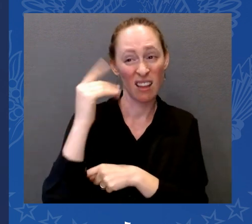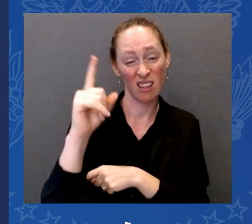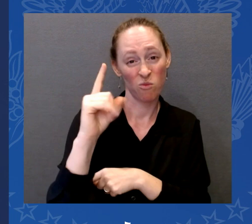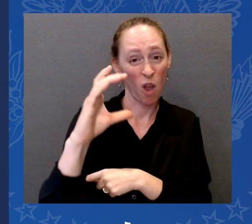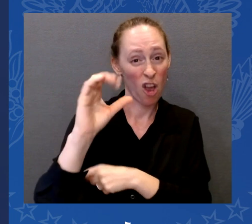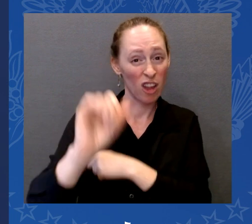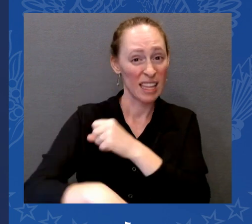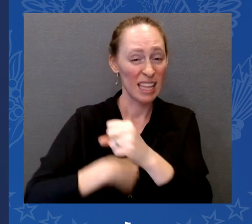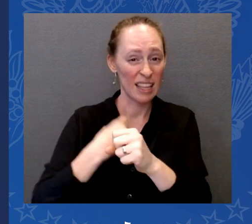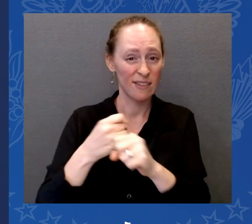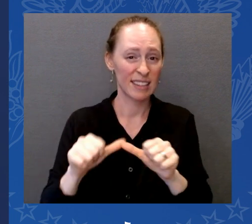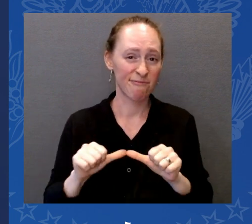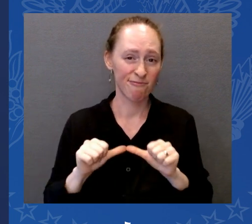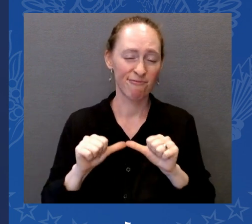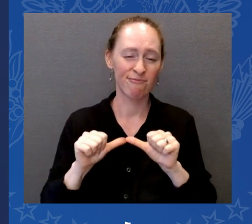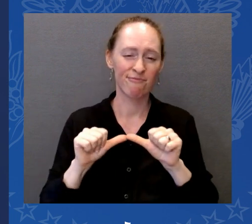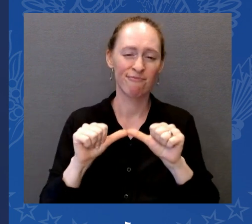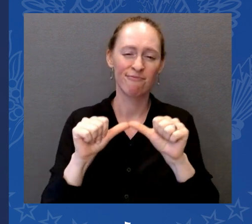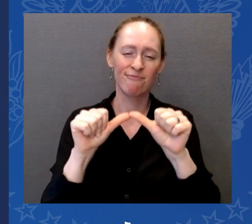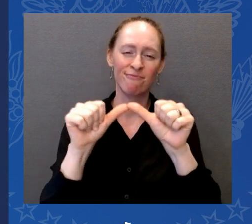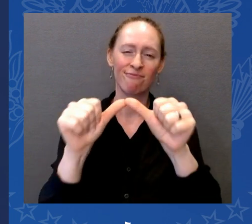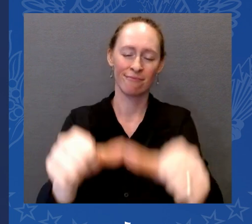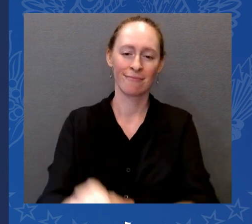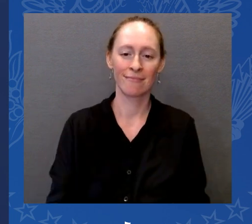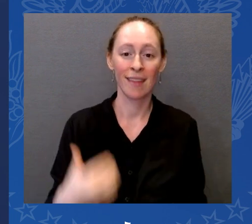to celebrate their commitment to invest